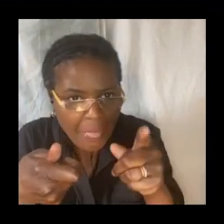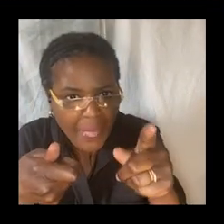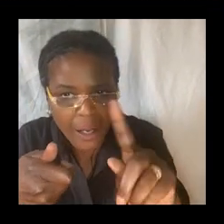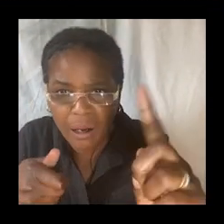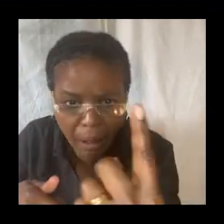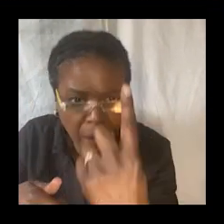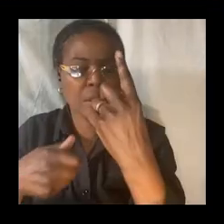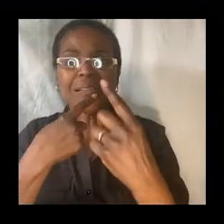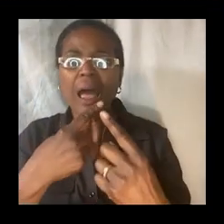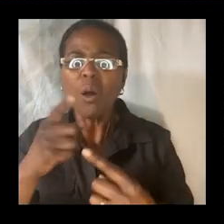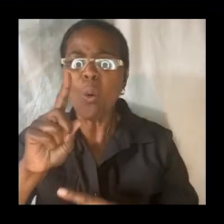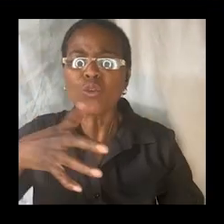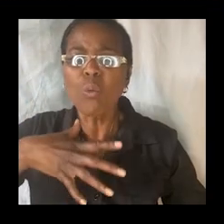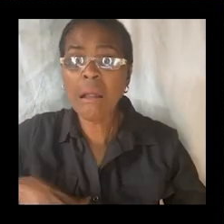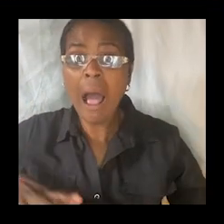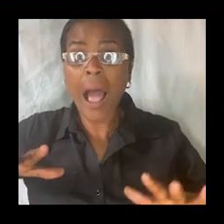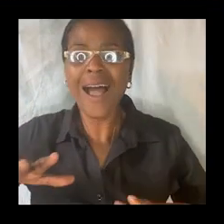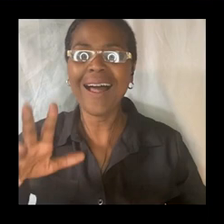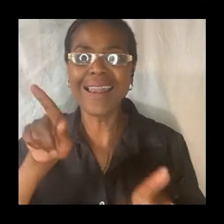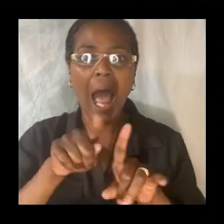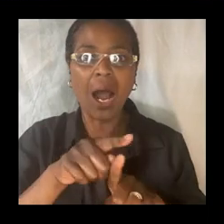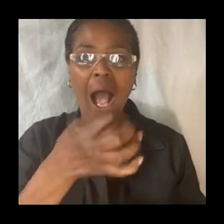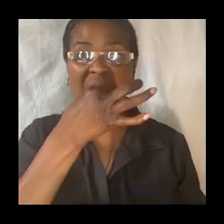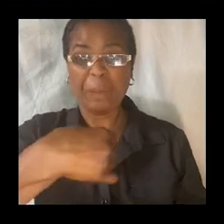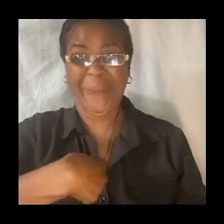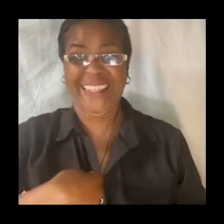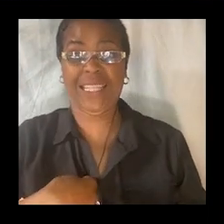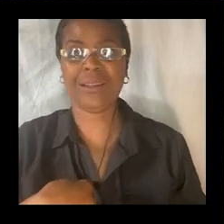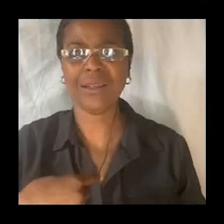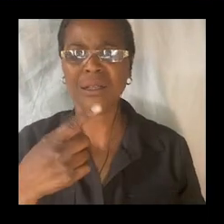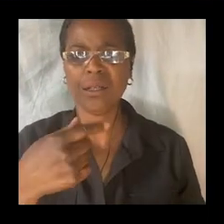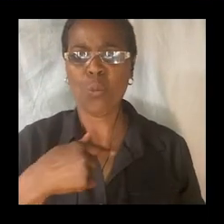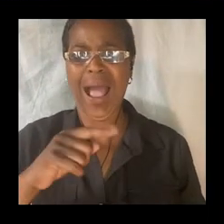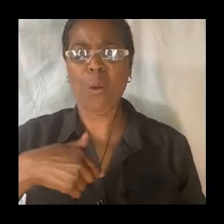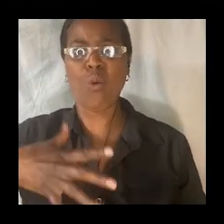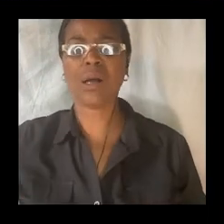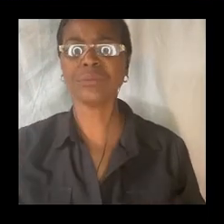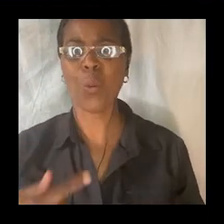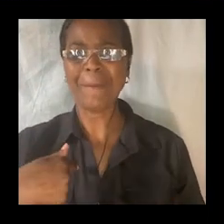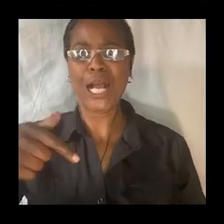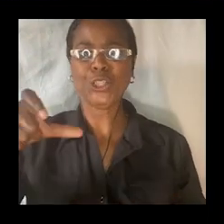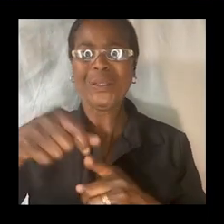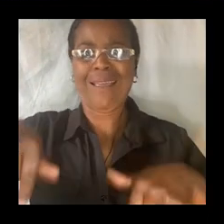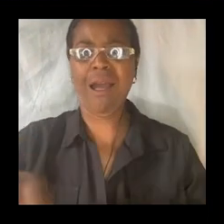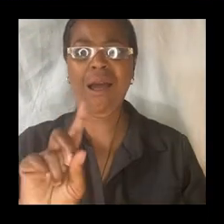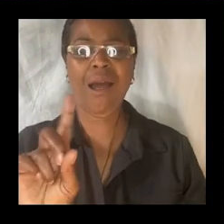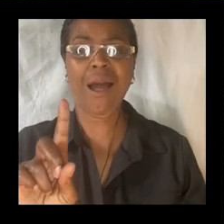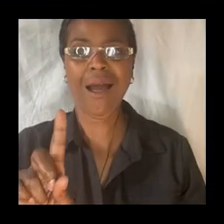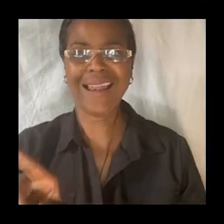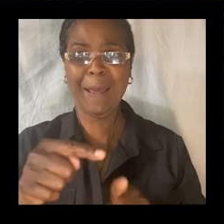sees something there. And then this thing says, "What do you want?" It was like he was saying to me, "What do you want? What are you doing